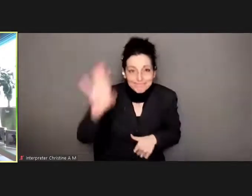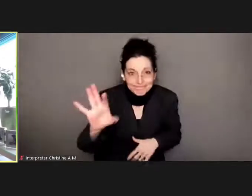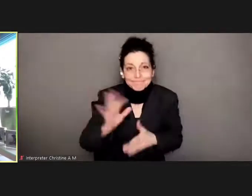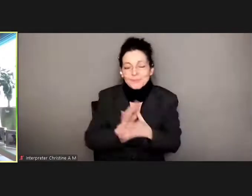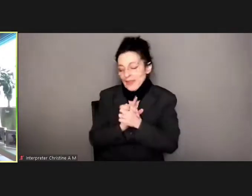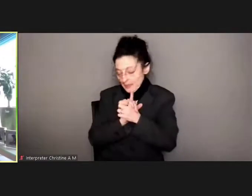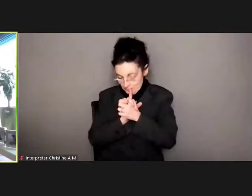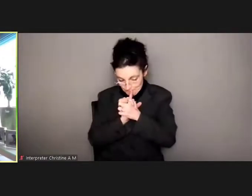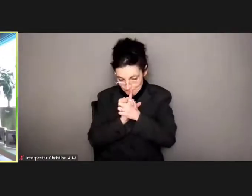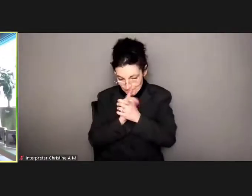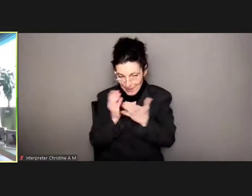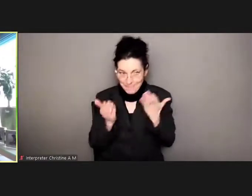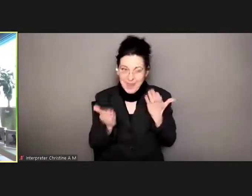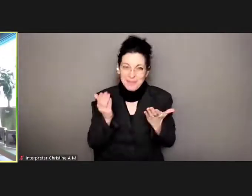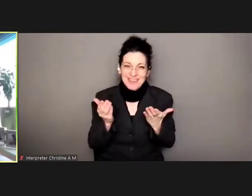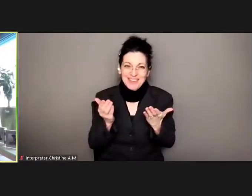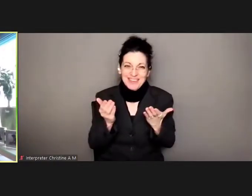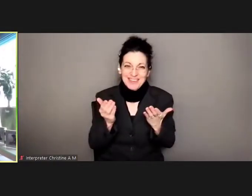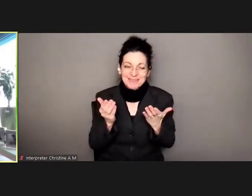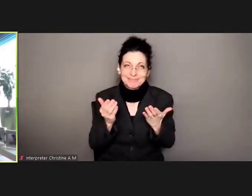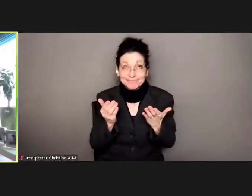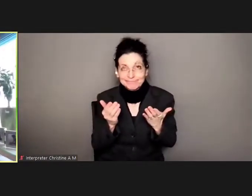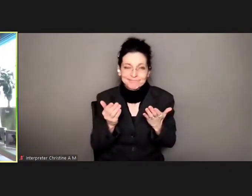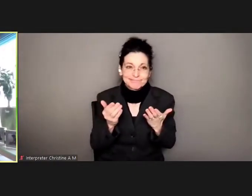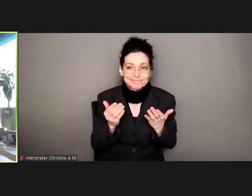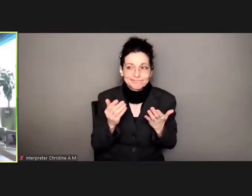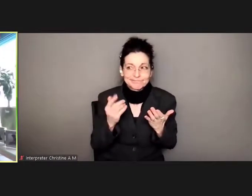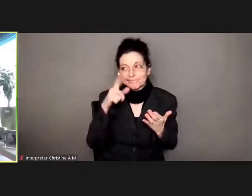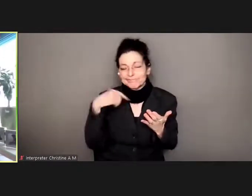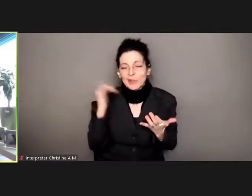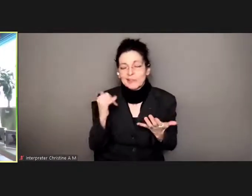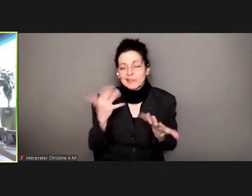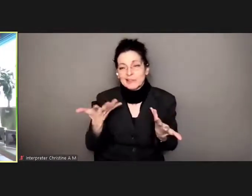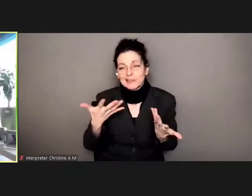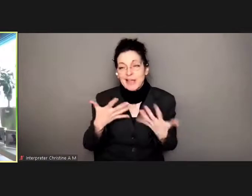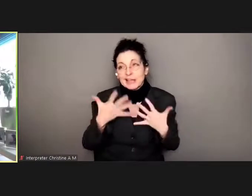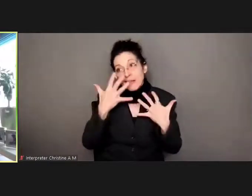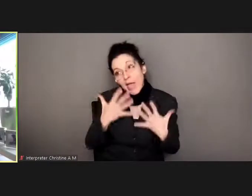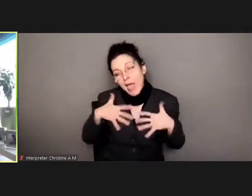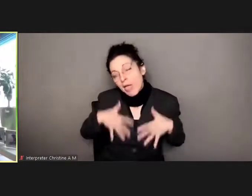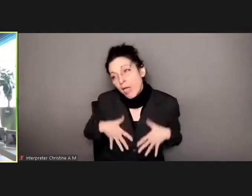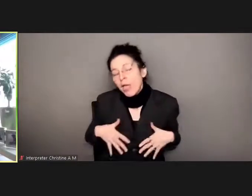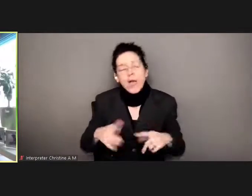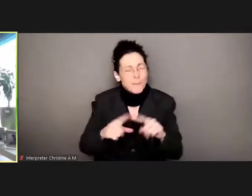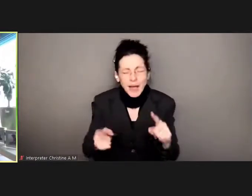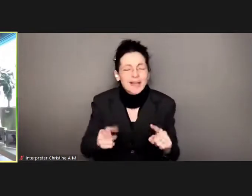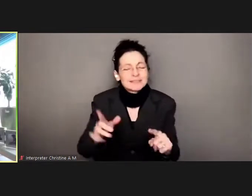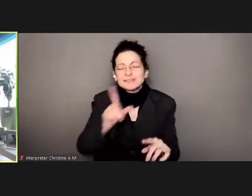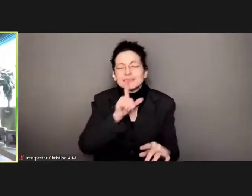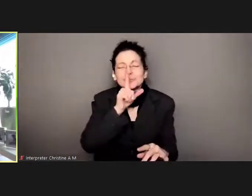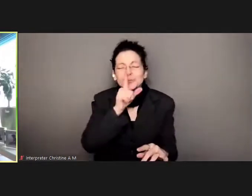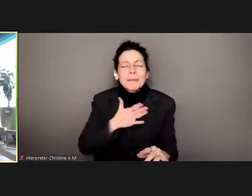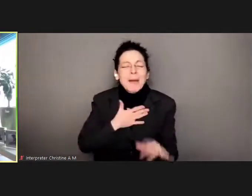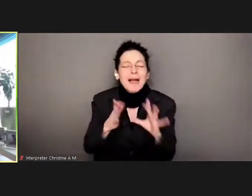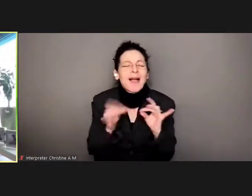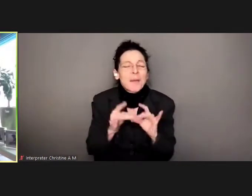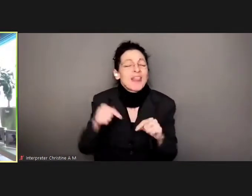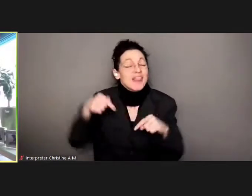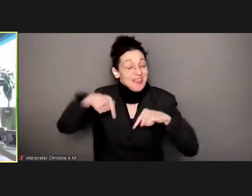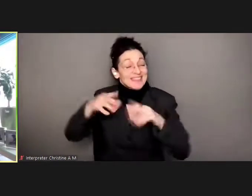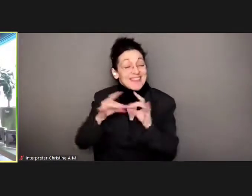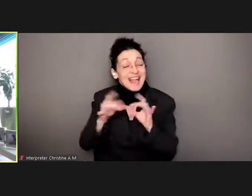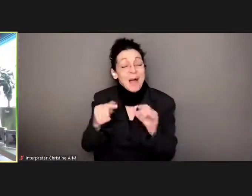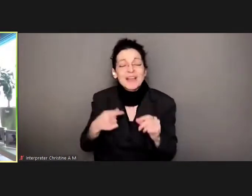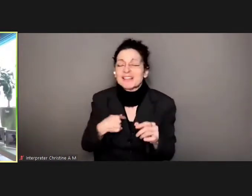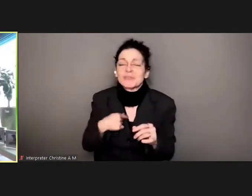it might sound depressing, but I have found it to be a wonderful way for myself and people